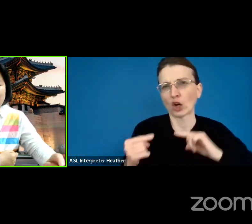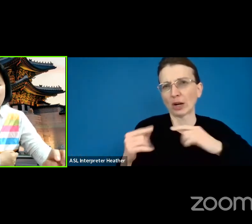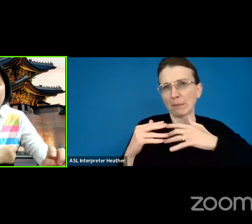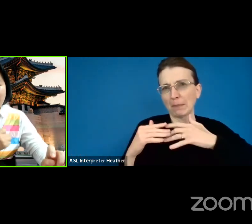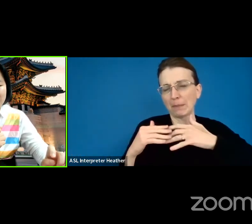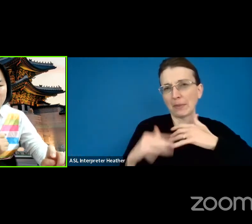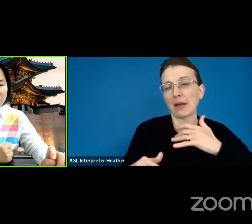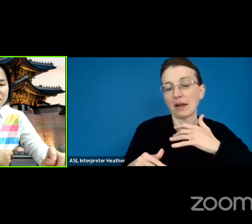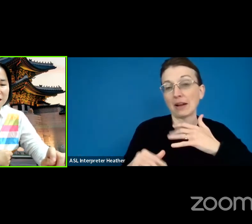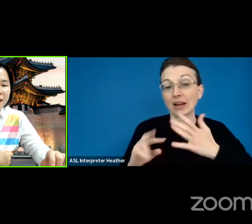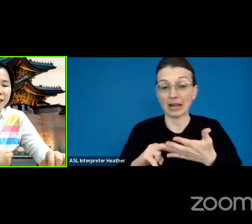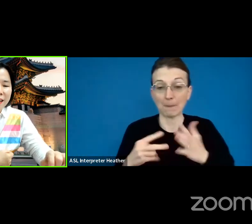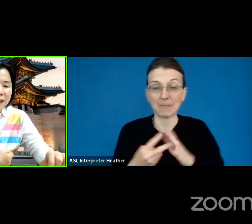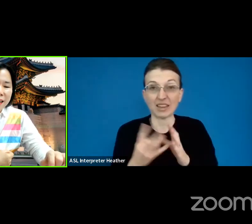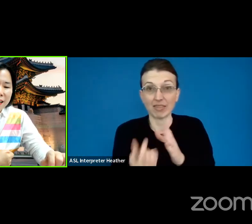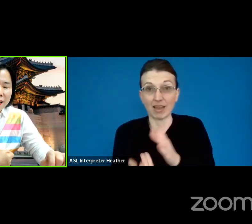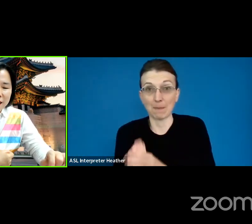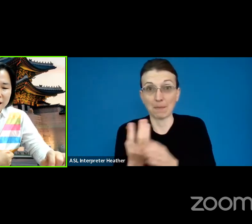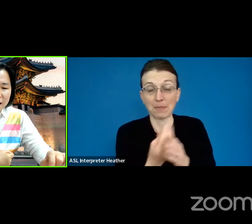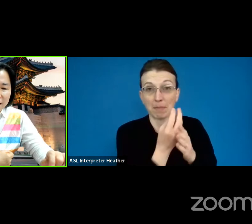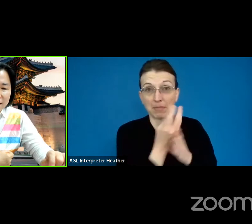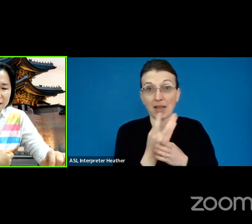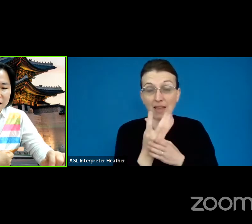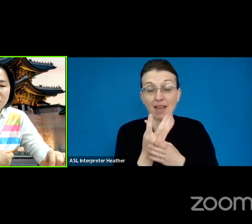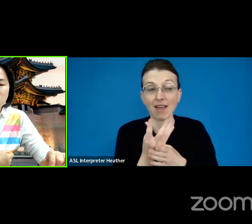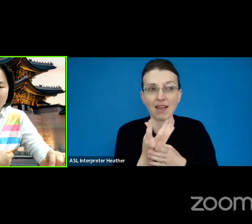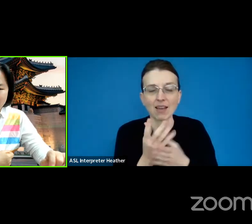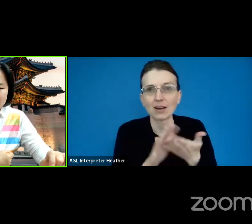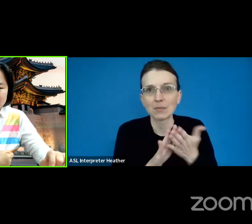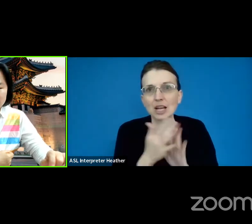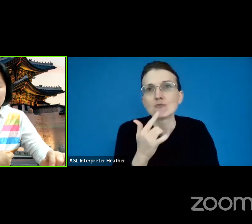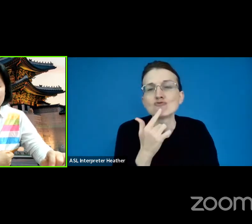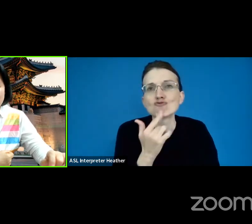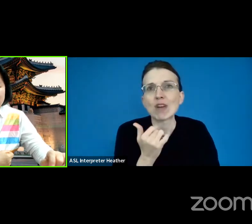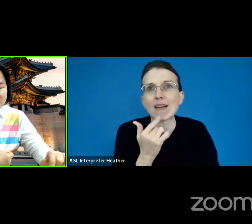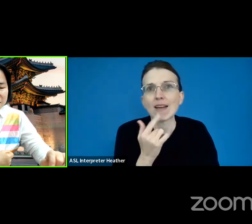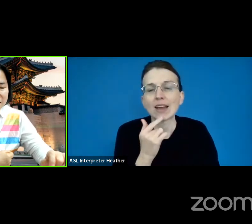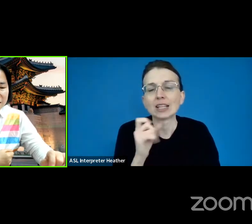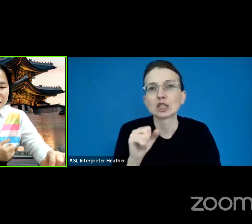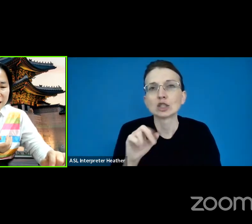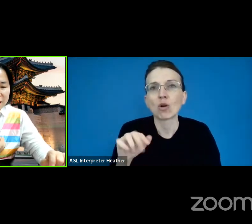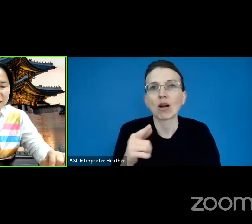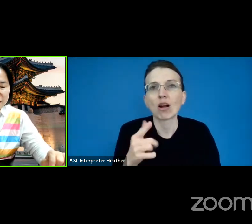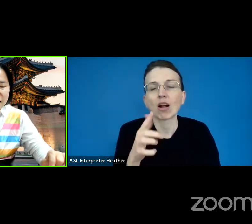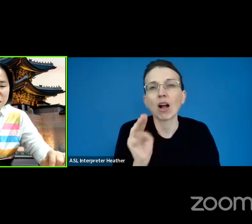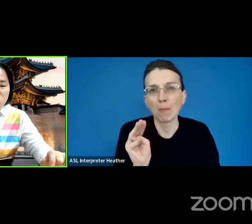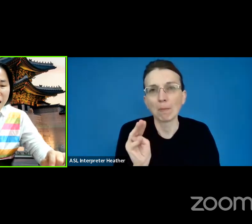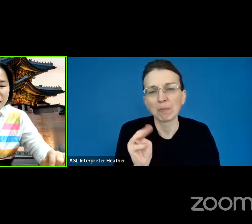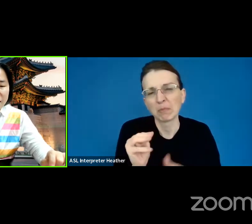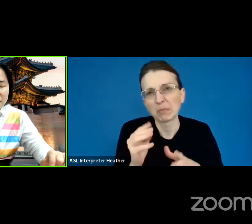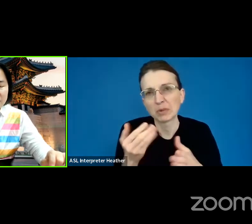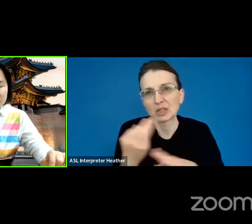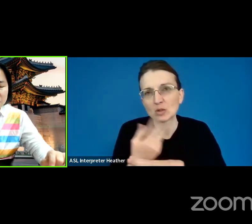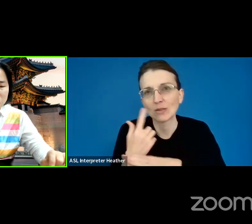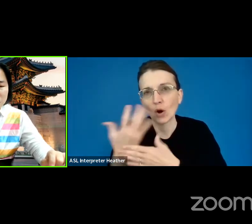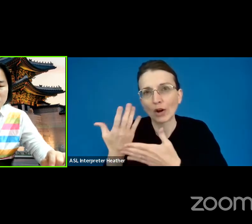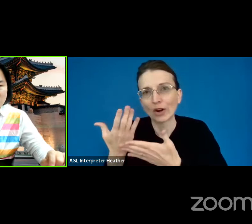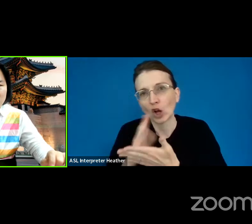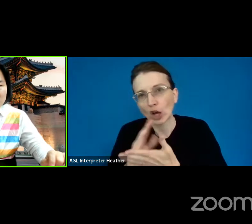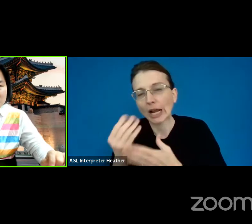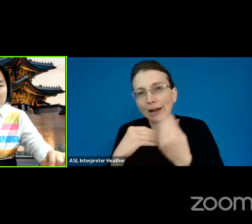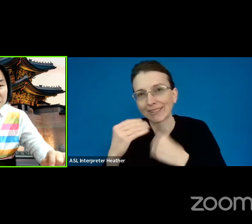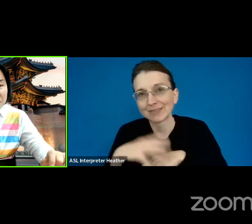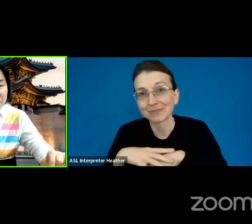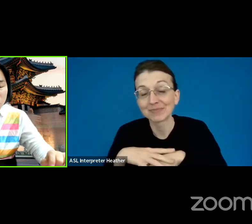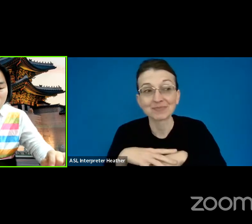was stained with tiger blood and turned red. And that's why the sorghum